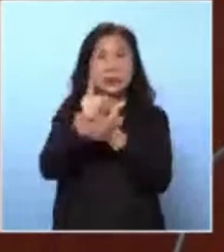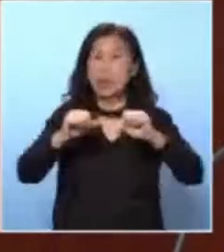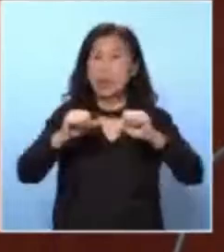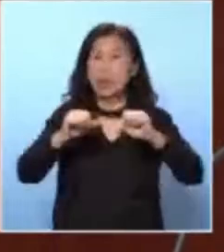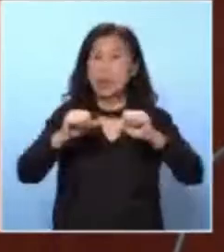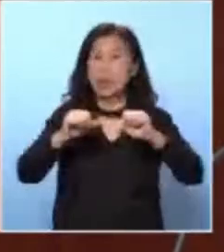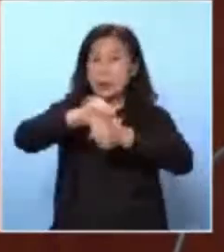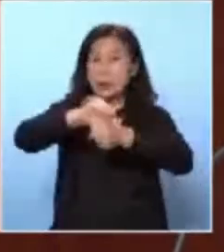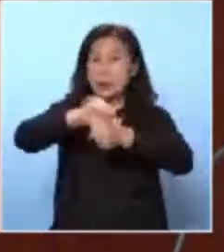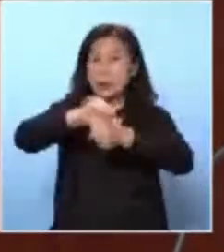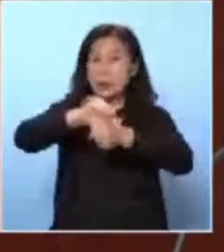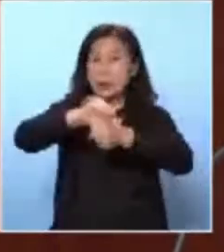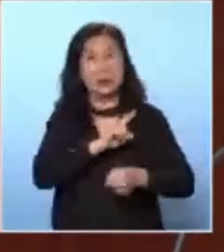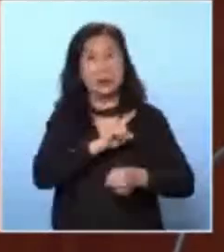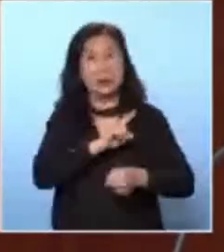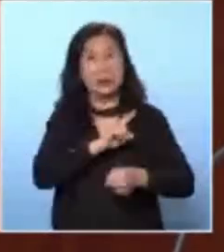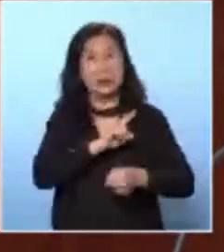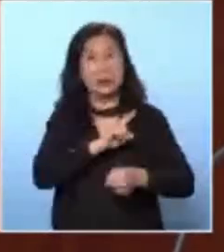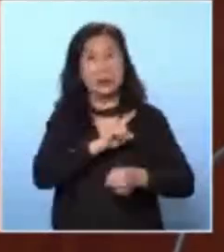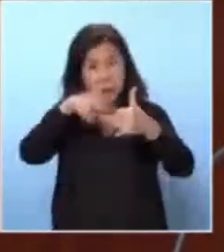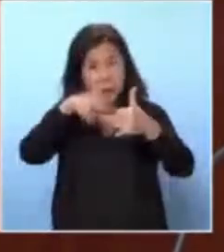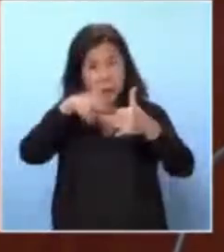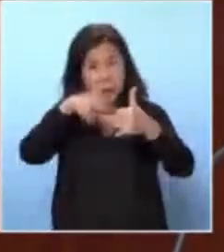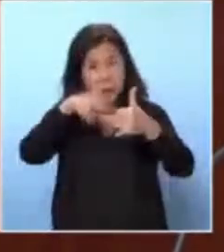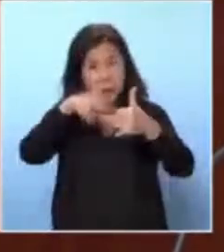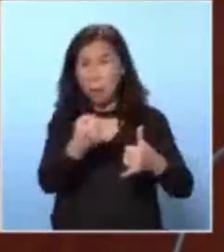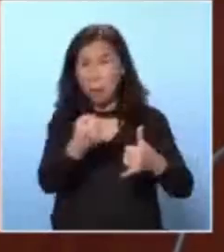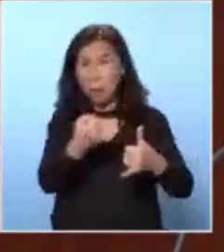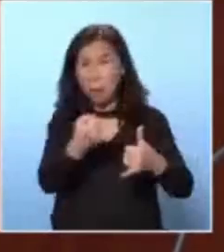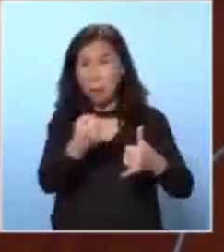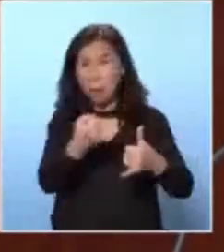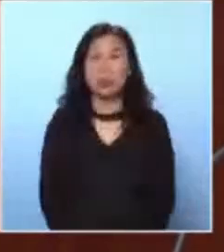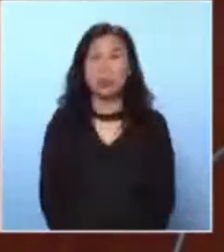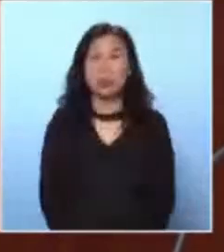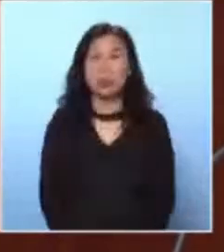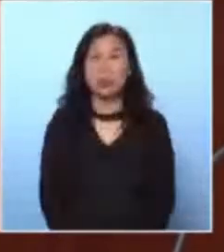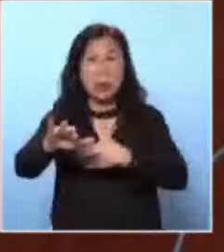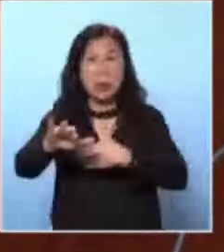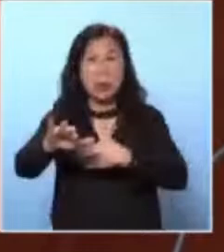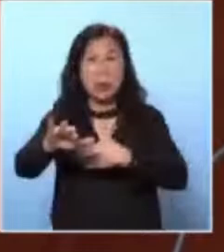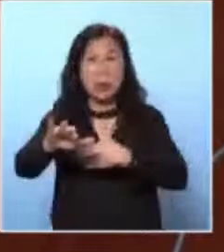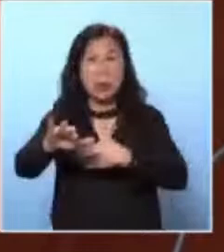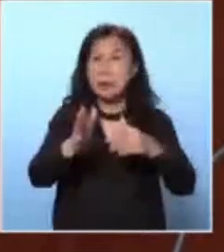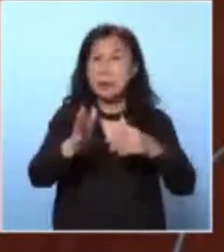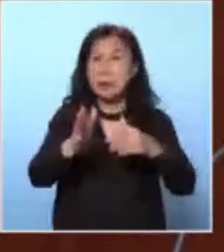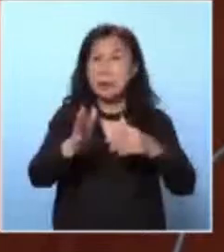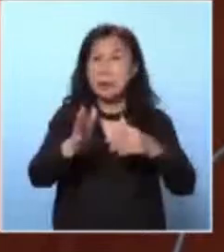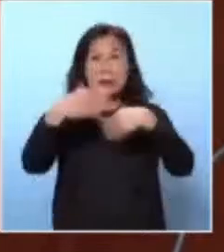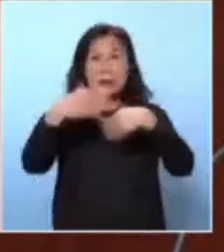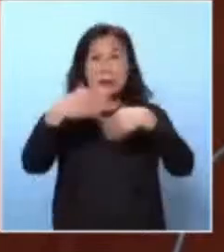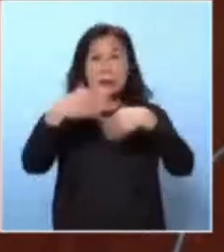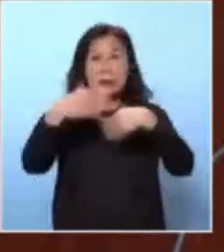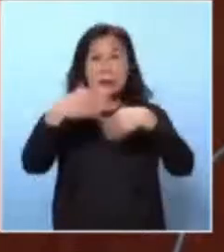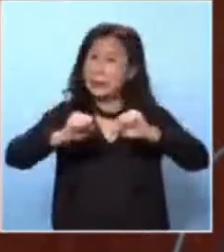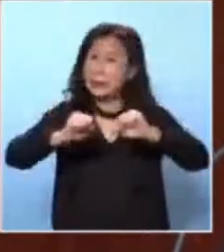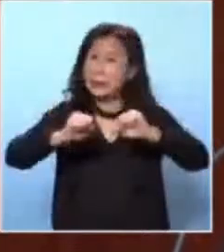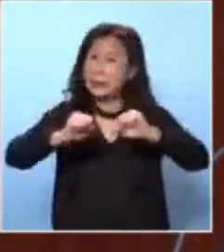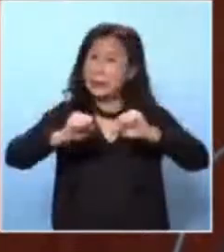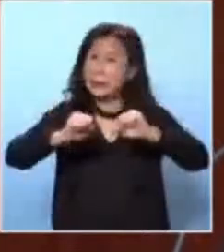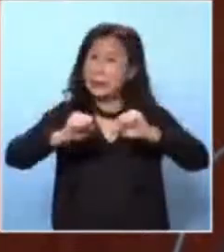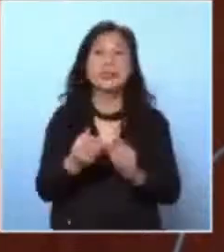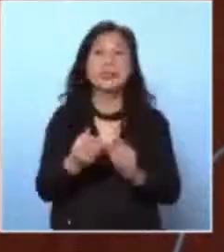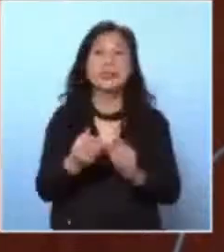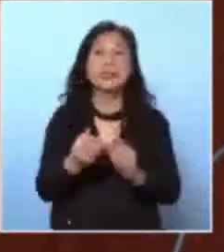organize a festival of sports events on the Sport for All Day so that more people of Hong Kong may participate. The LCSD will